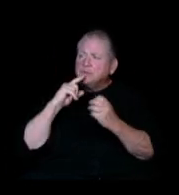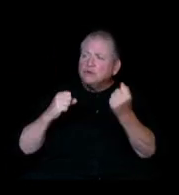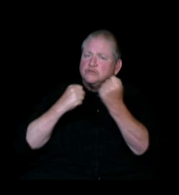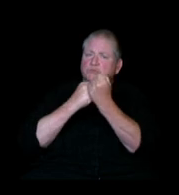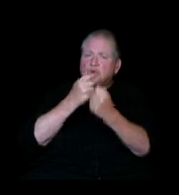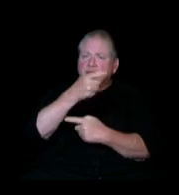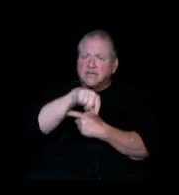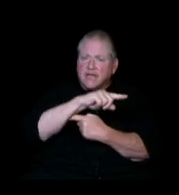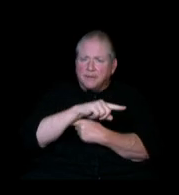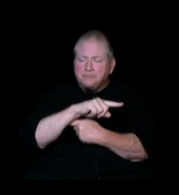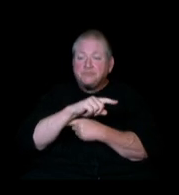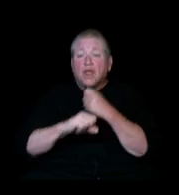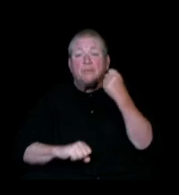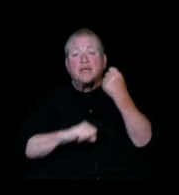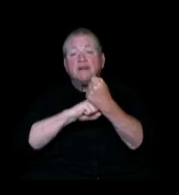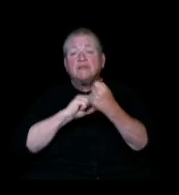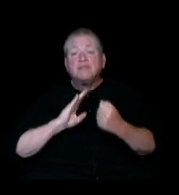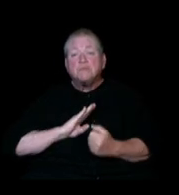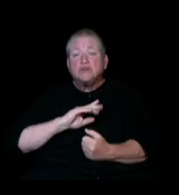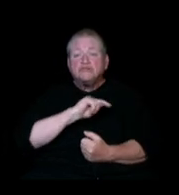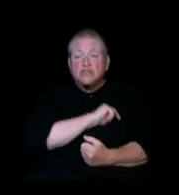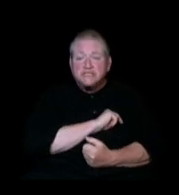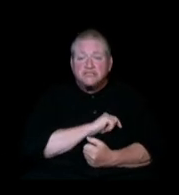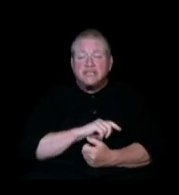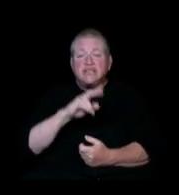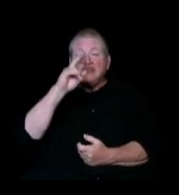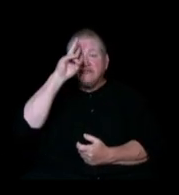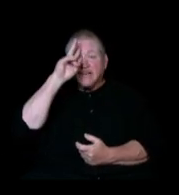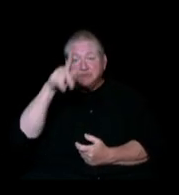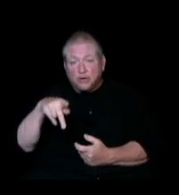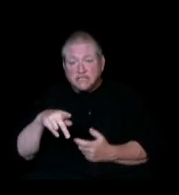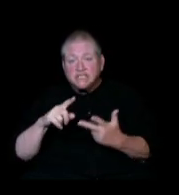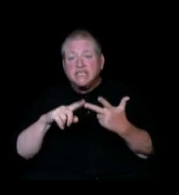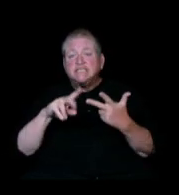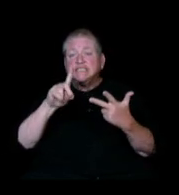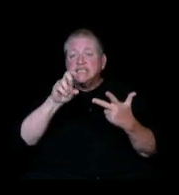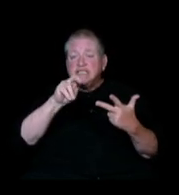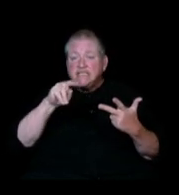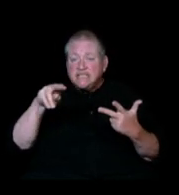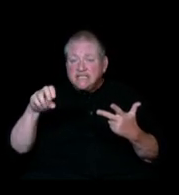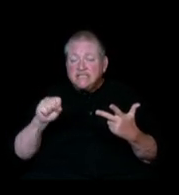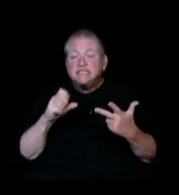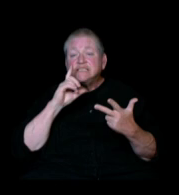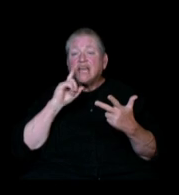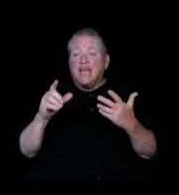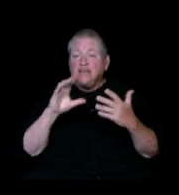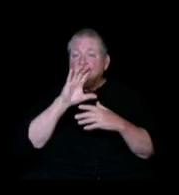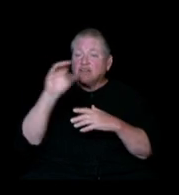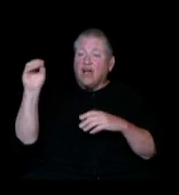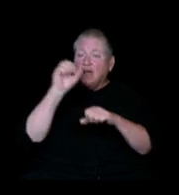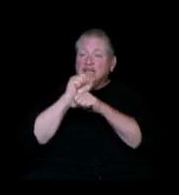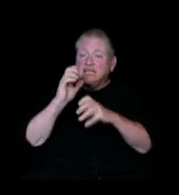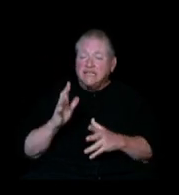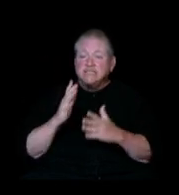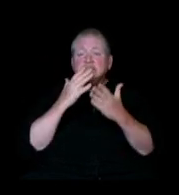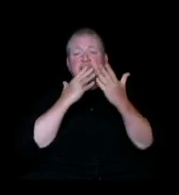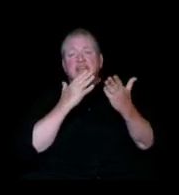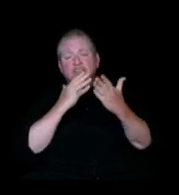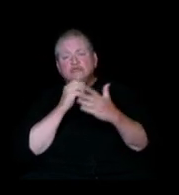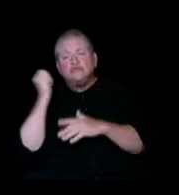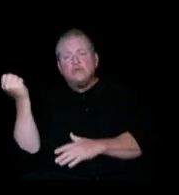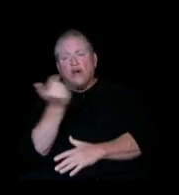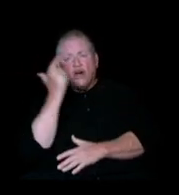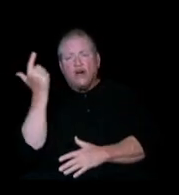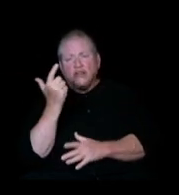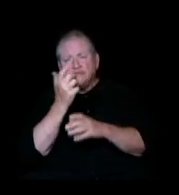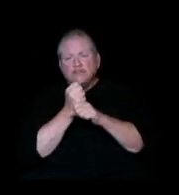them. On behalf of the Board of Trustees, Western Vice Presidents, Deans, and your colleagues, thank you to all of